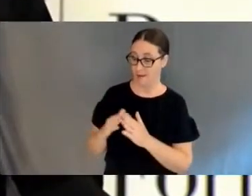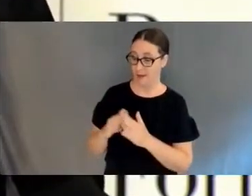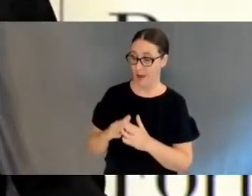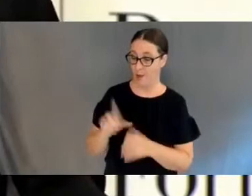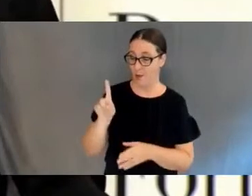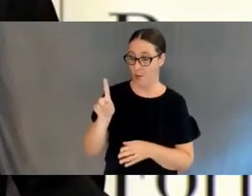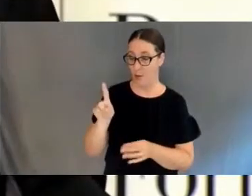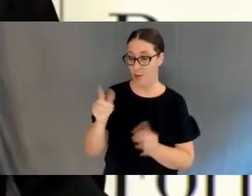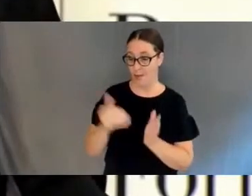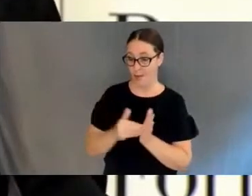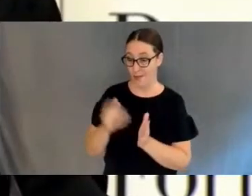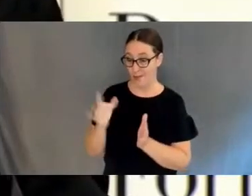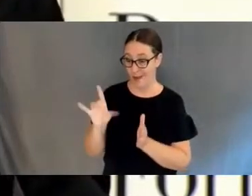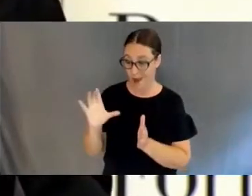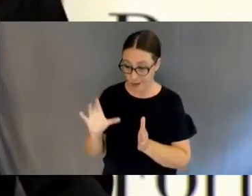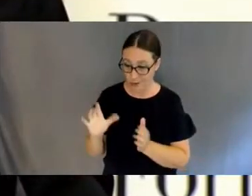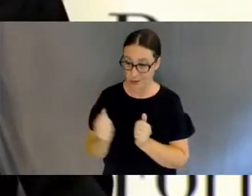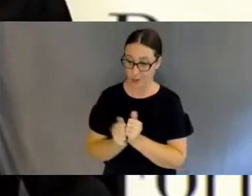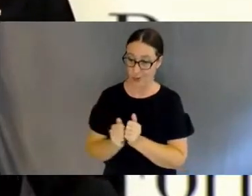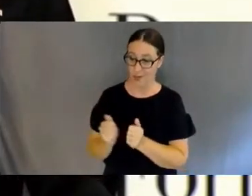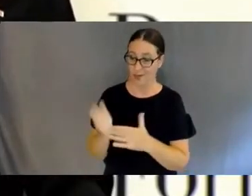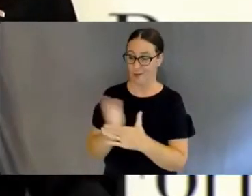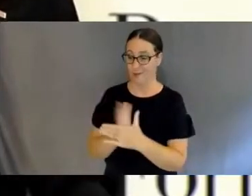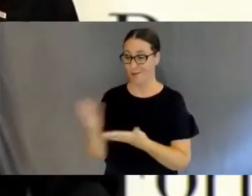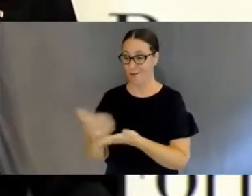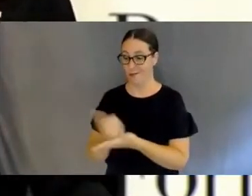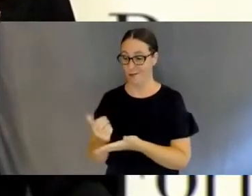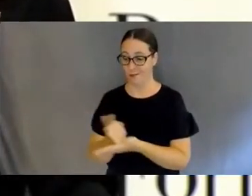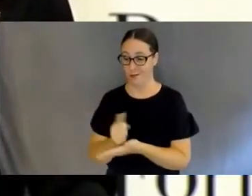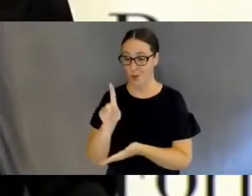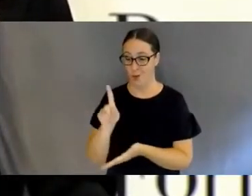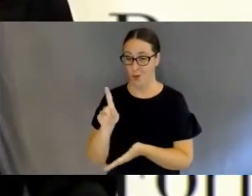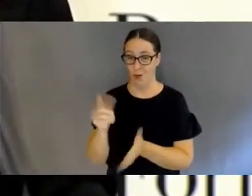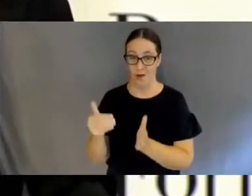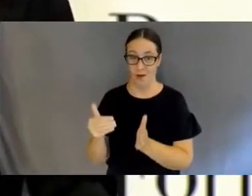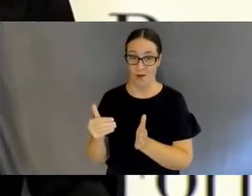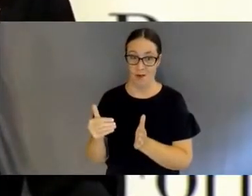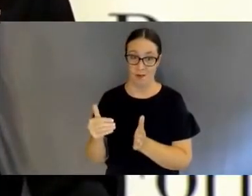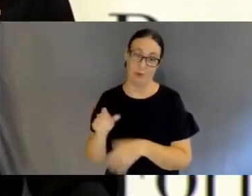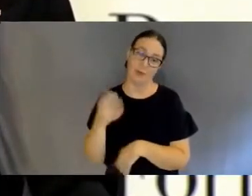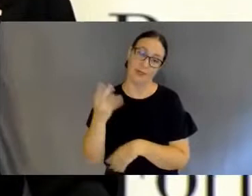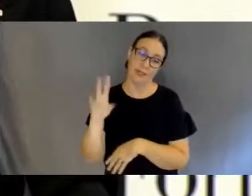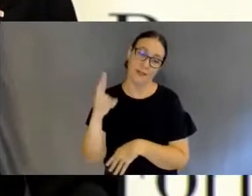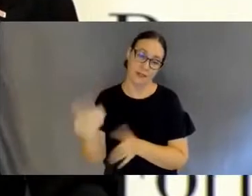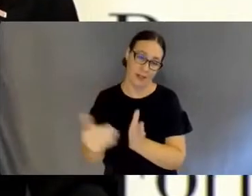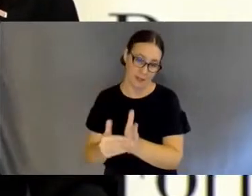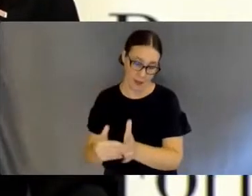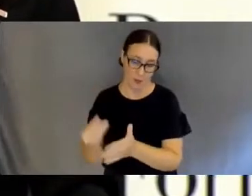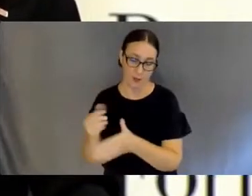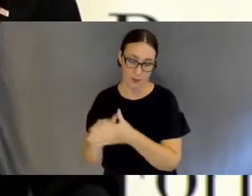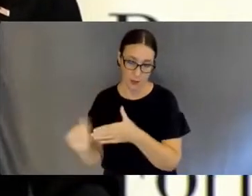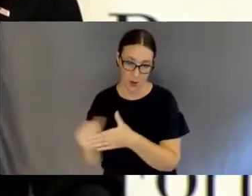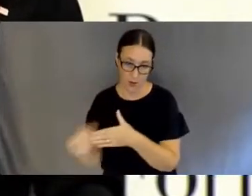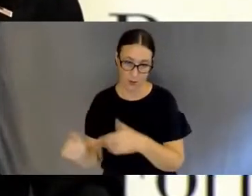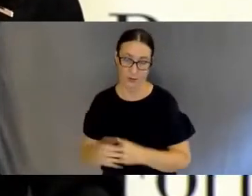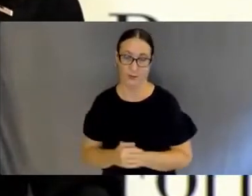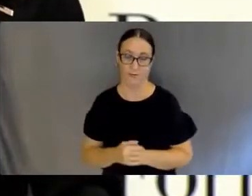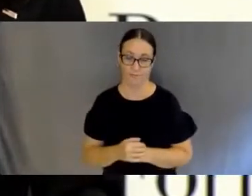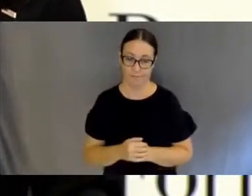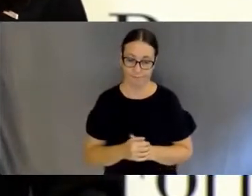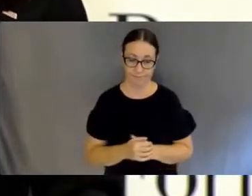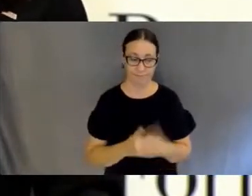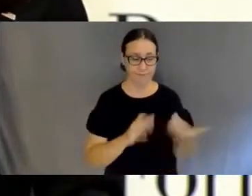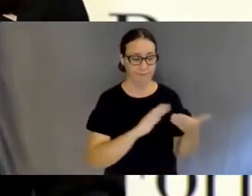1,800 with a median income of $17,000. Communities filled